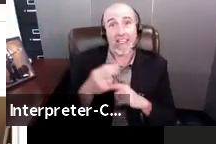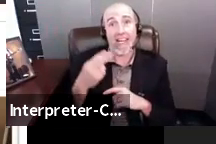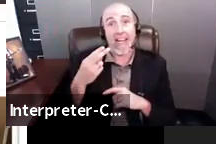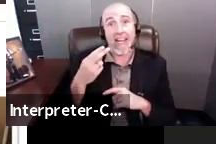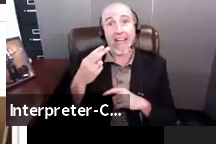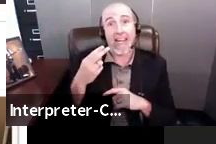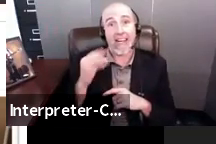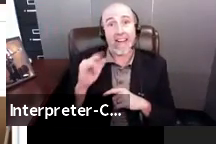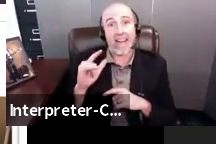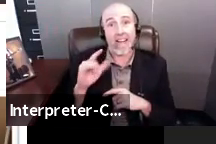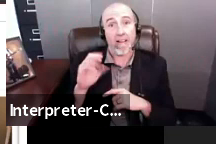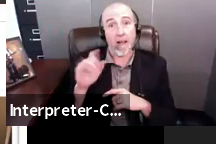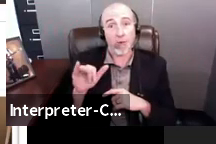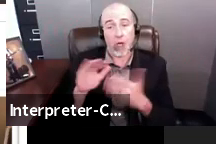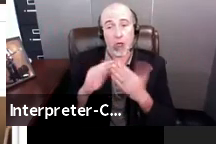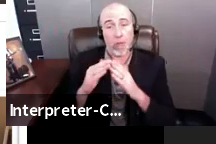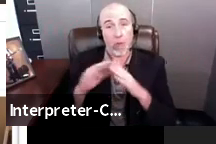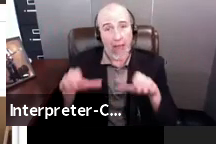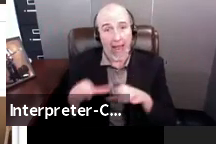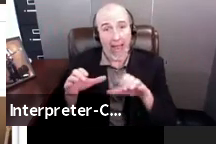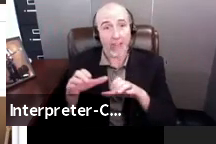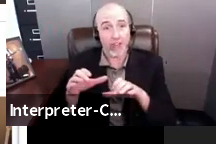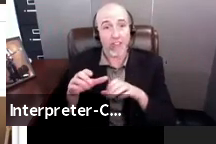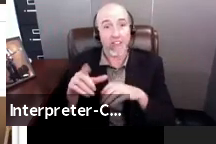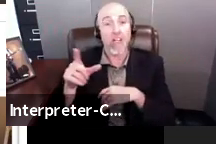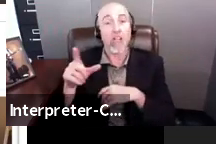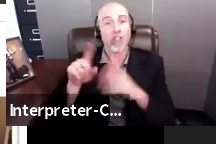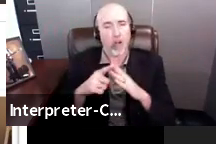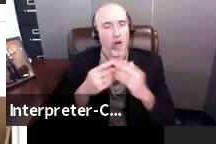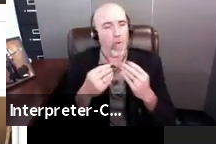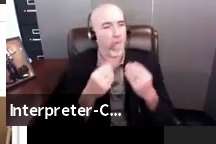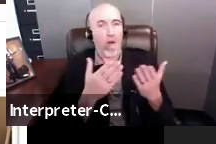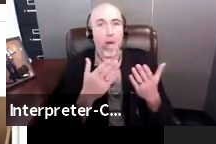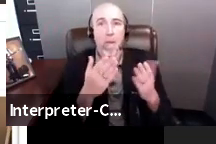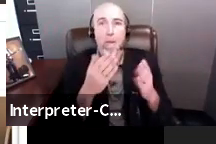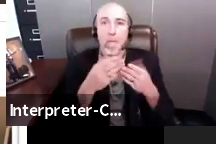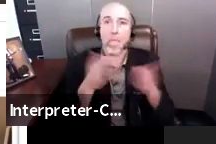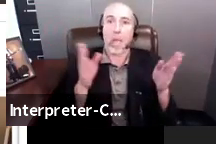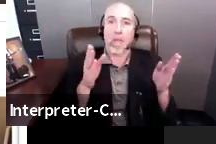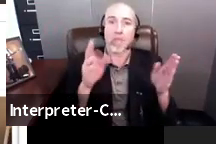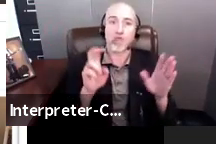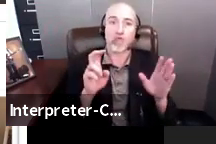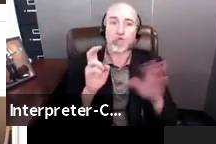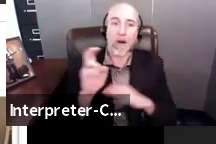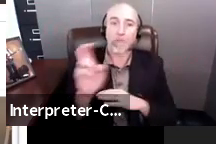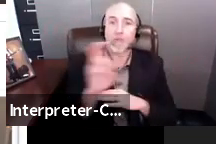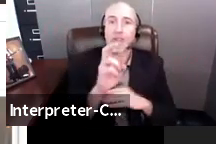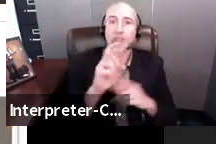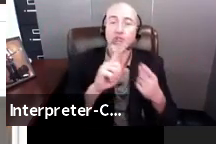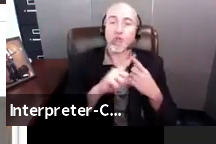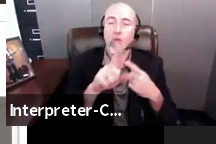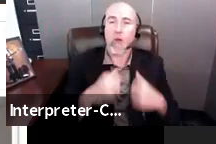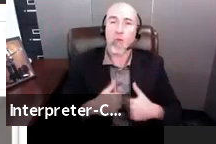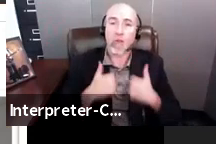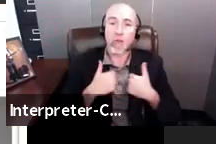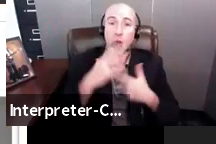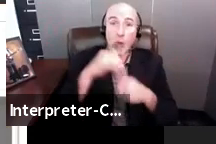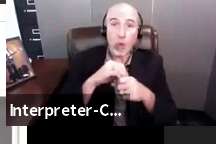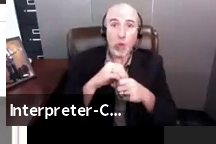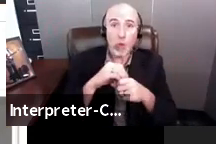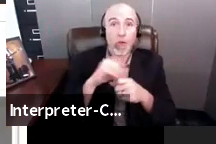Community Action obtained federal funds and began offering public transportation to our residents, which included handicapped